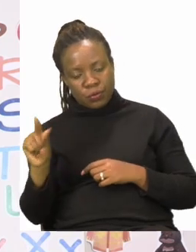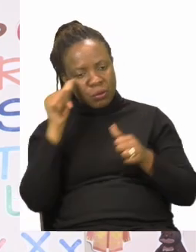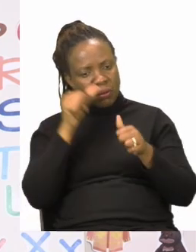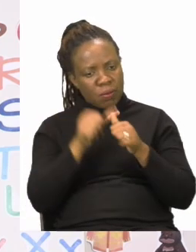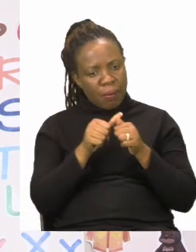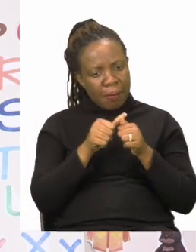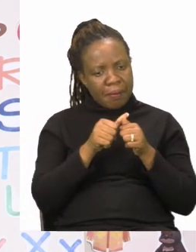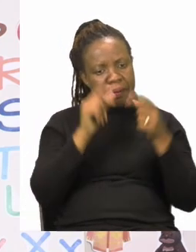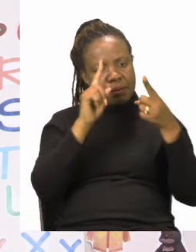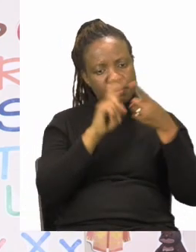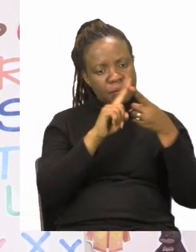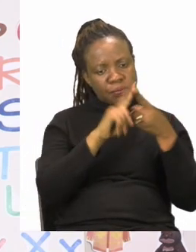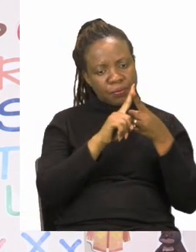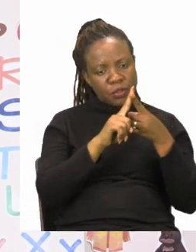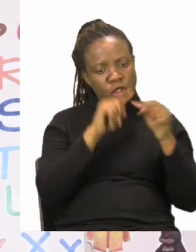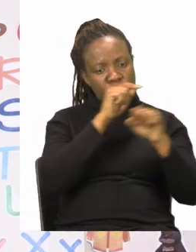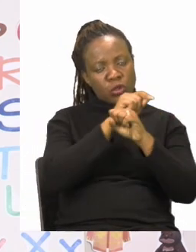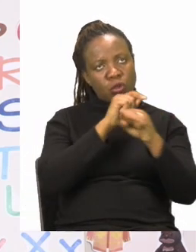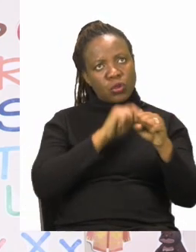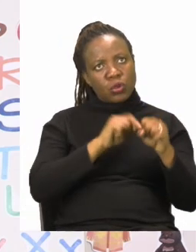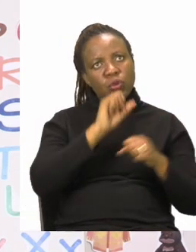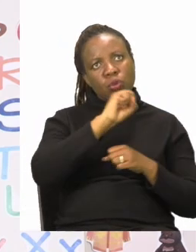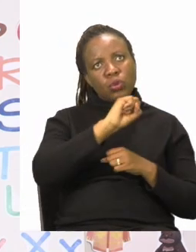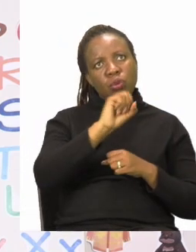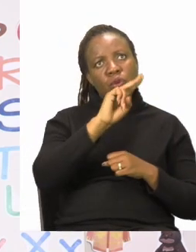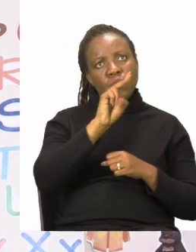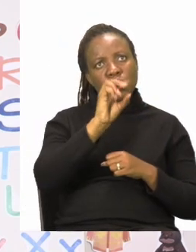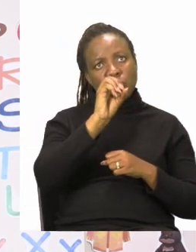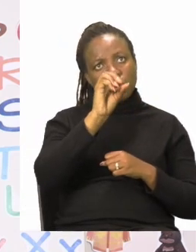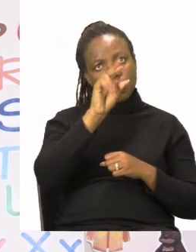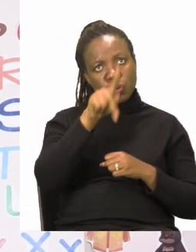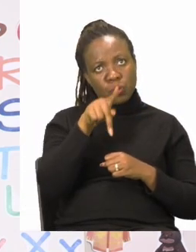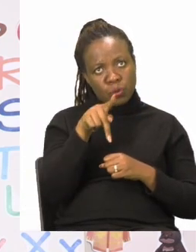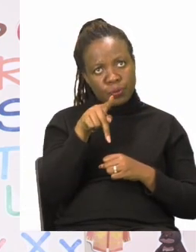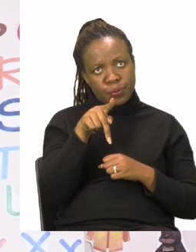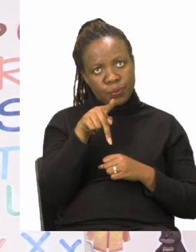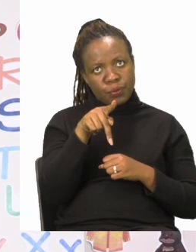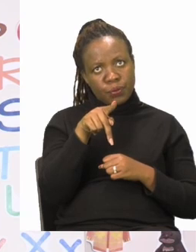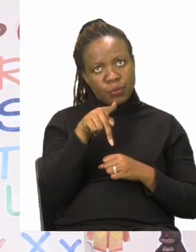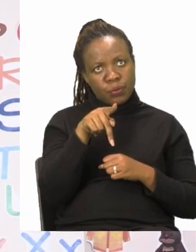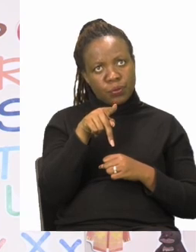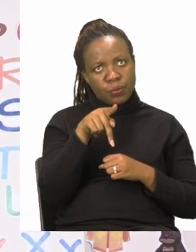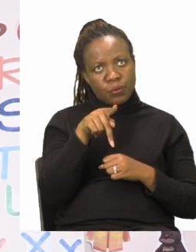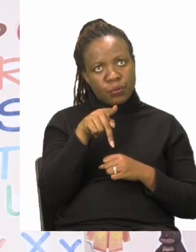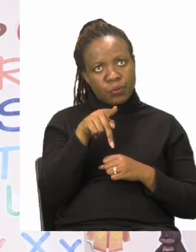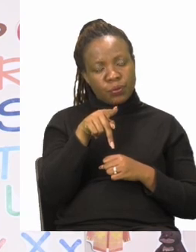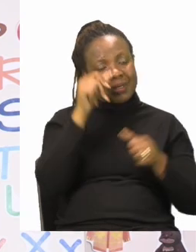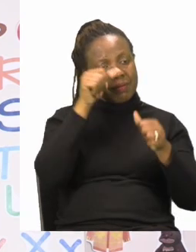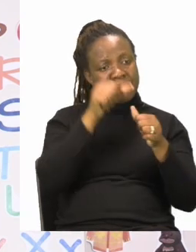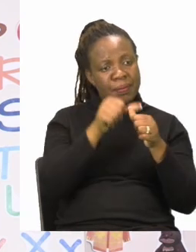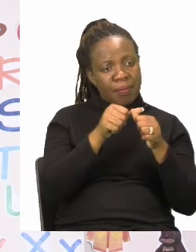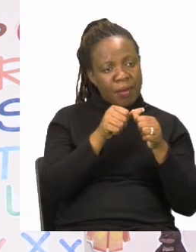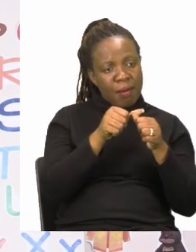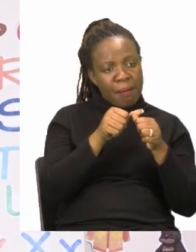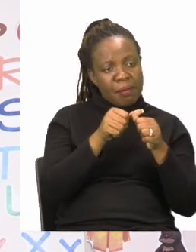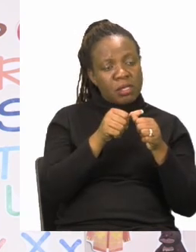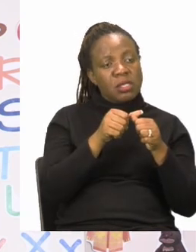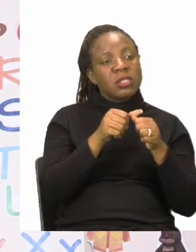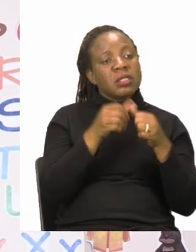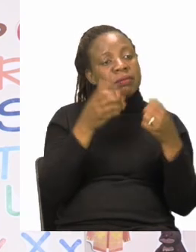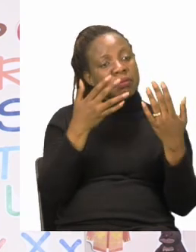word shop. Okay, remember our phonics sound for today is